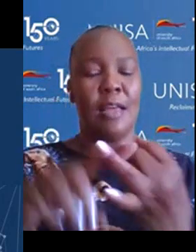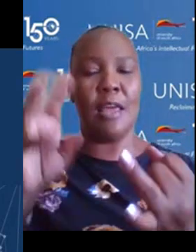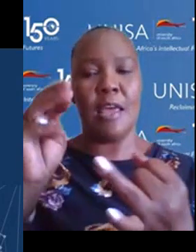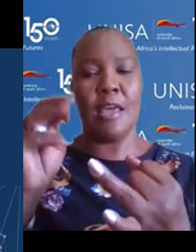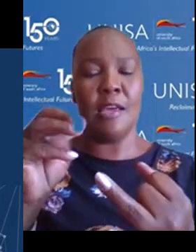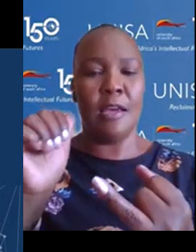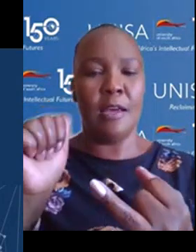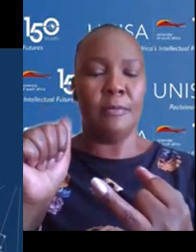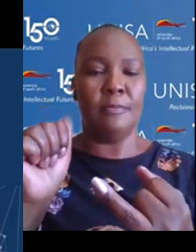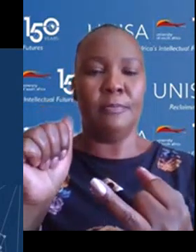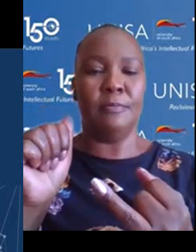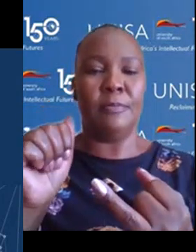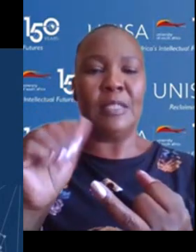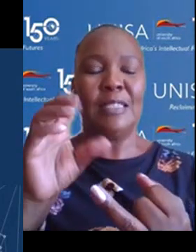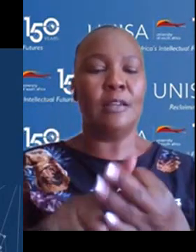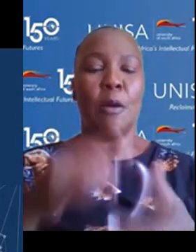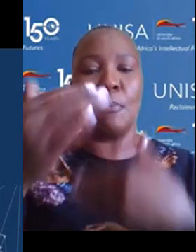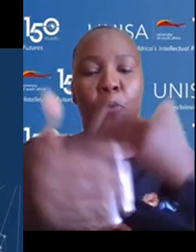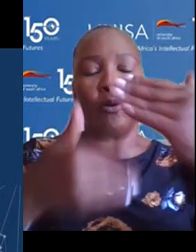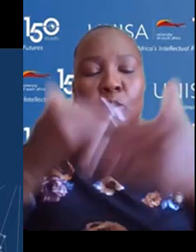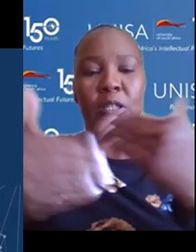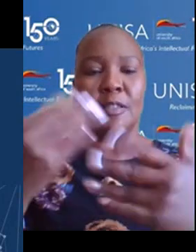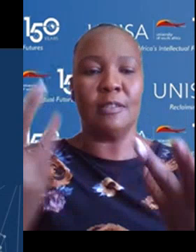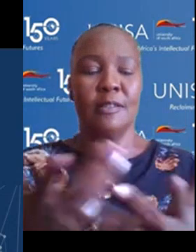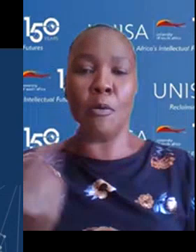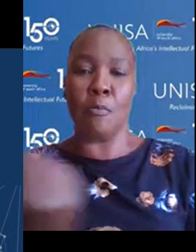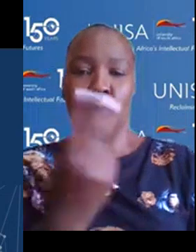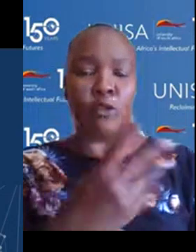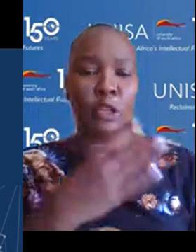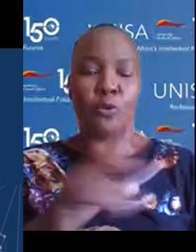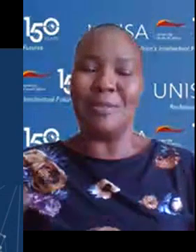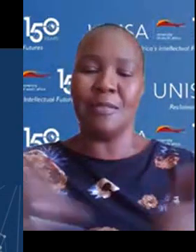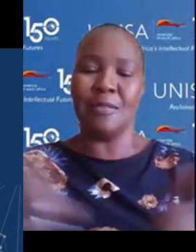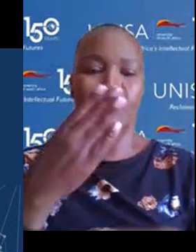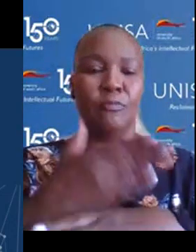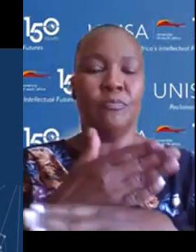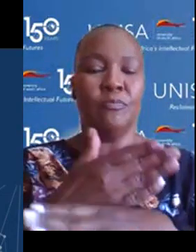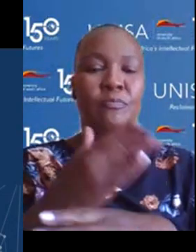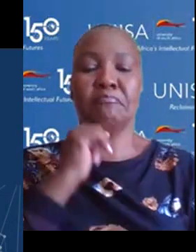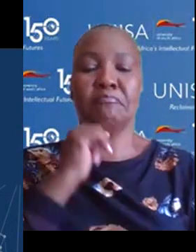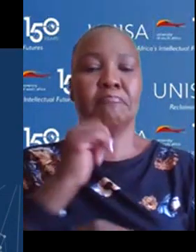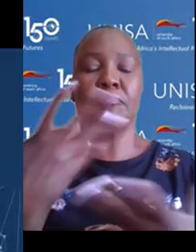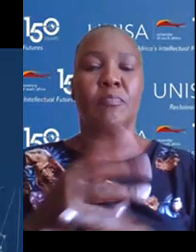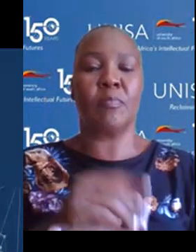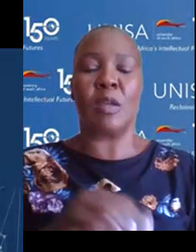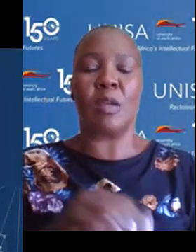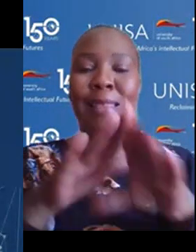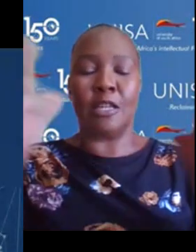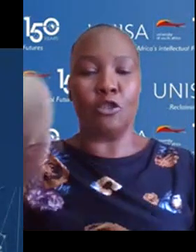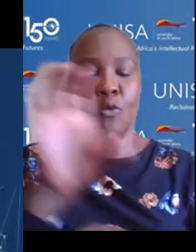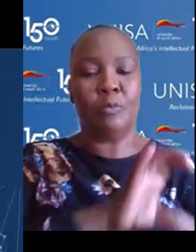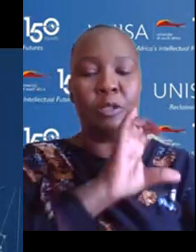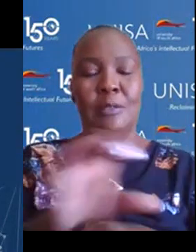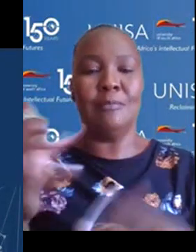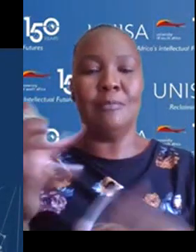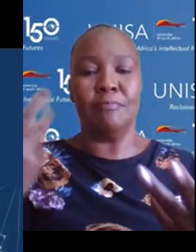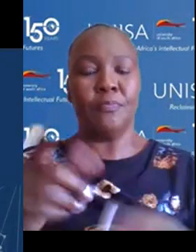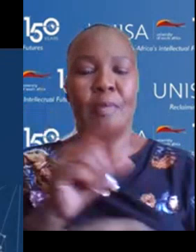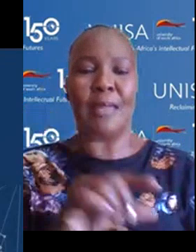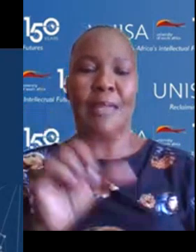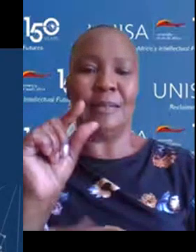example, as the processors. They both do the job, so it's not a problem. So we've got desktop computers. Now, those tend to be these